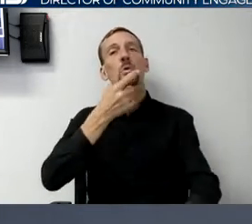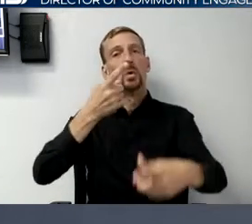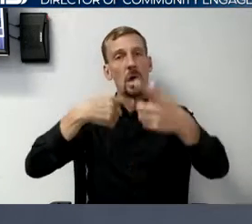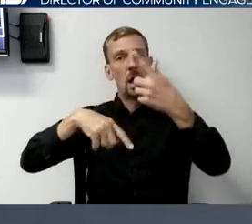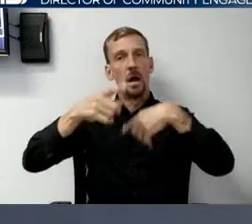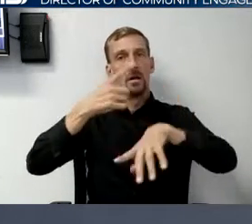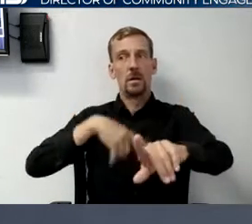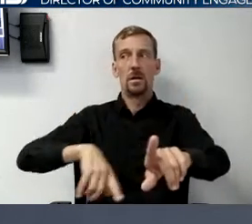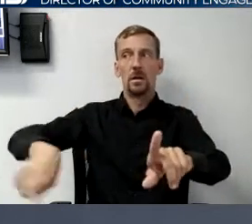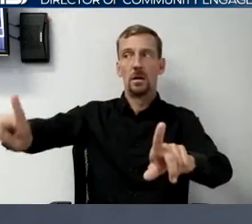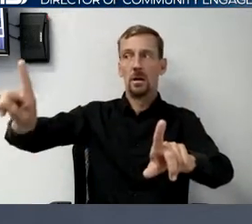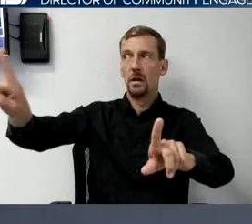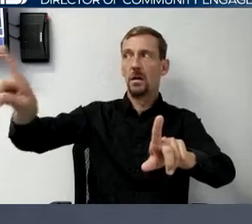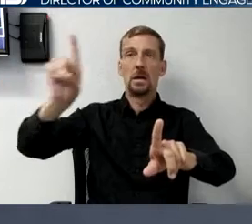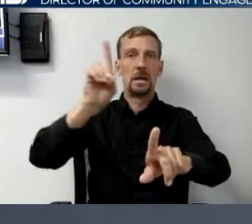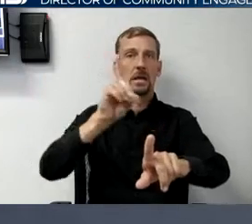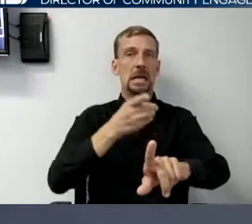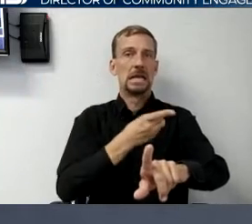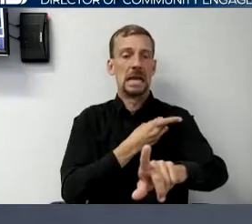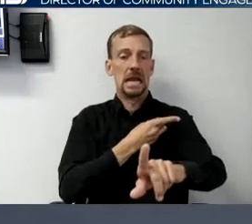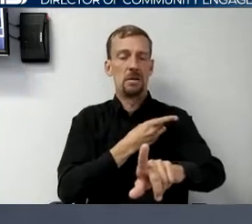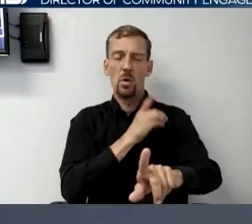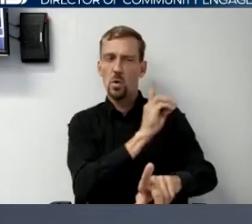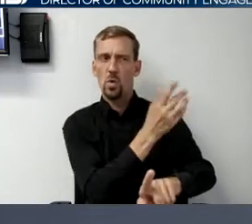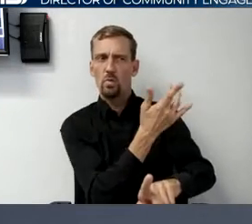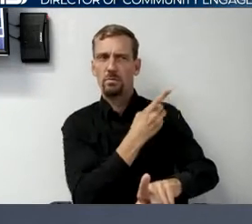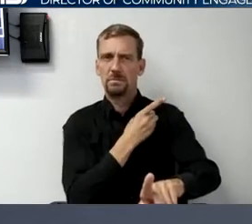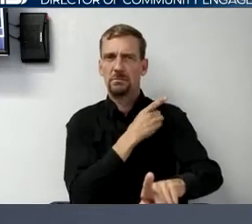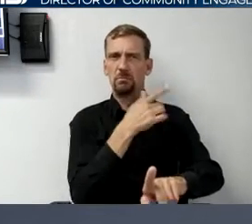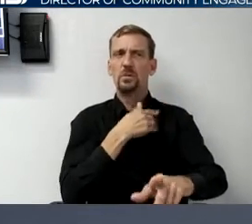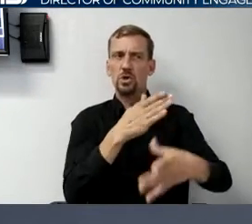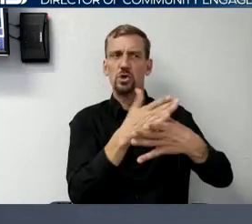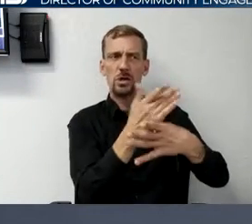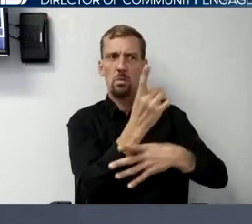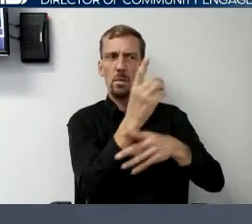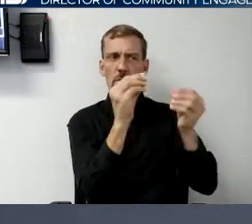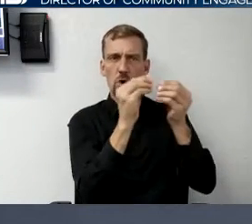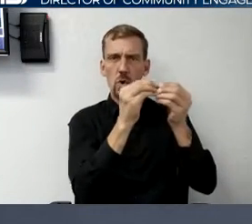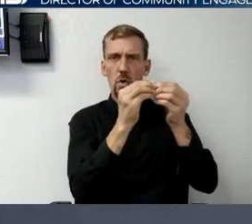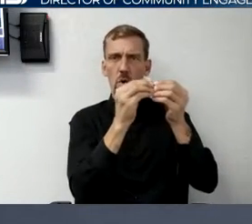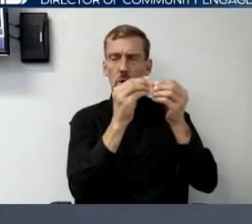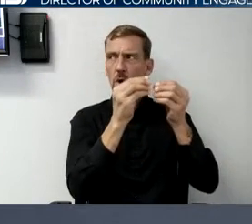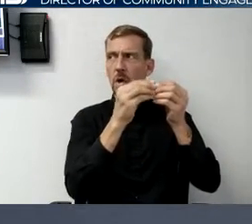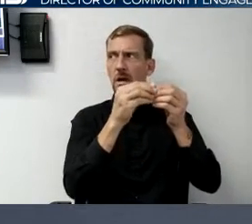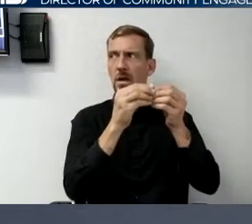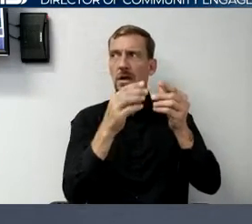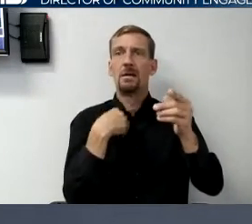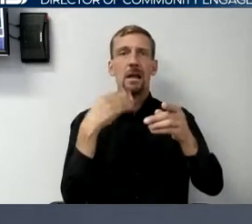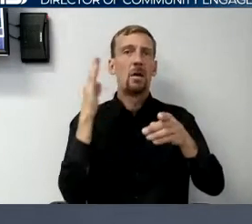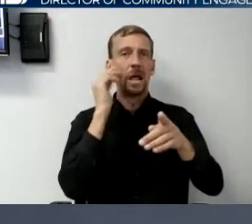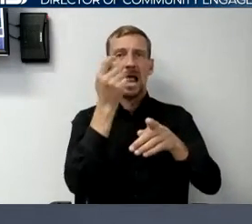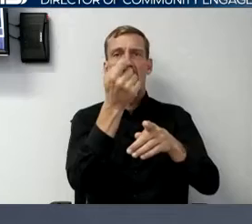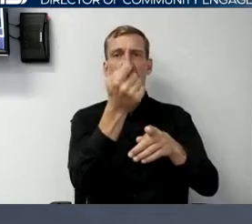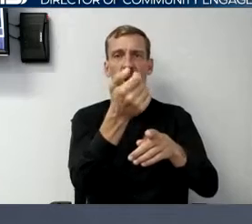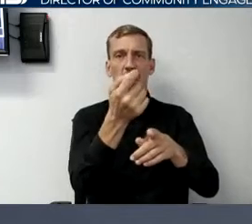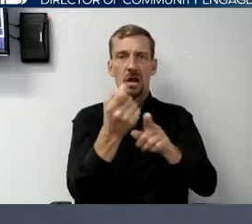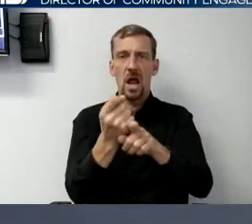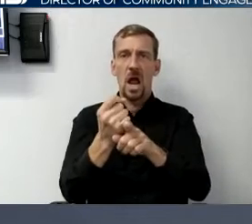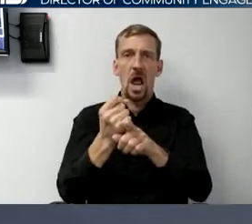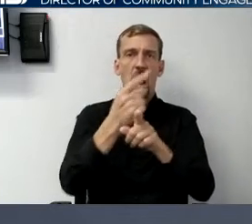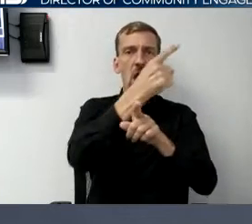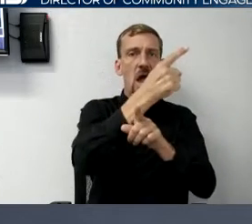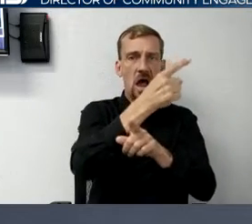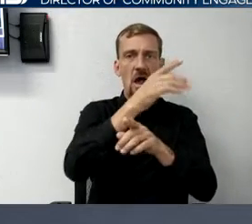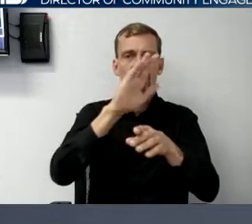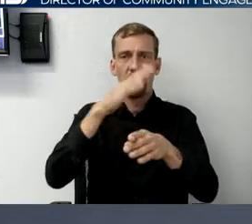Yeah, actually, You know what? Deb, let me share one other thing. Yeah, this kind of off script a little bit here. I'll be quick